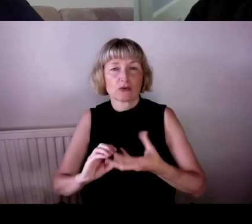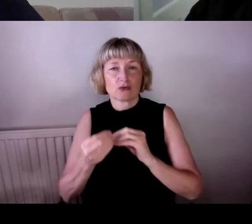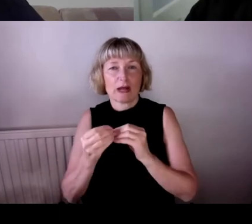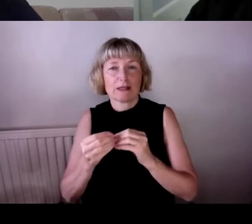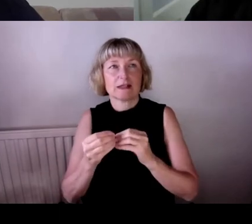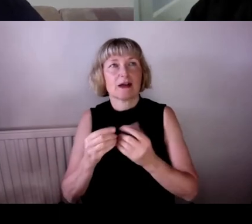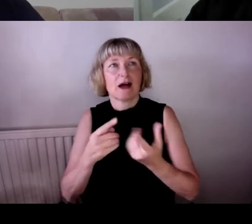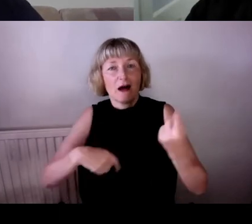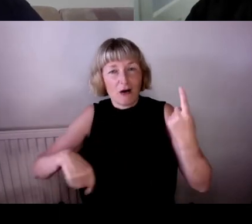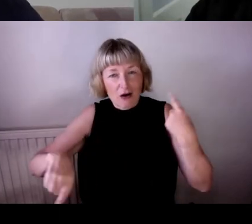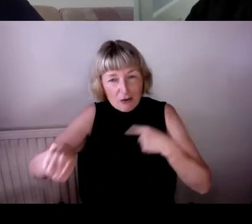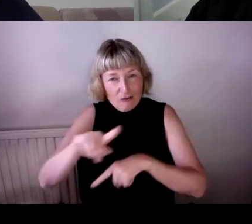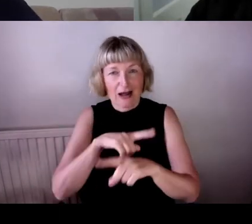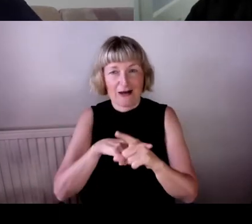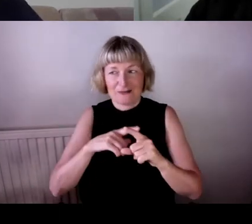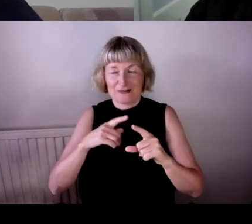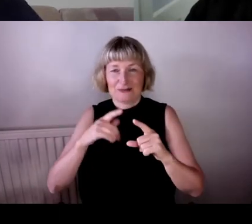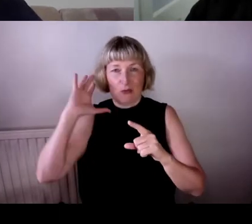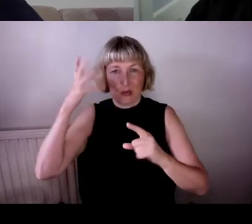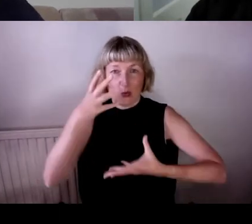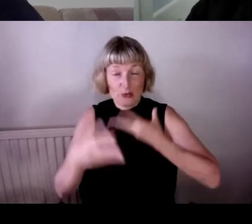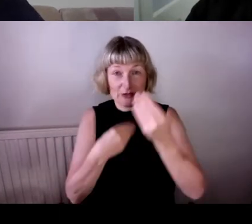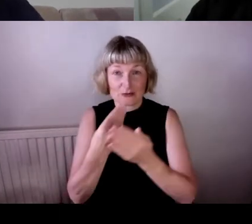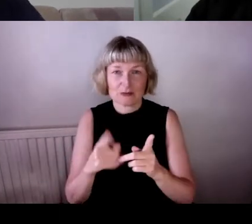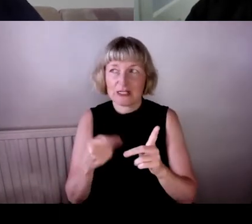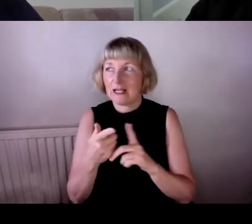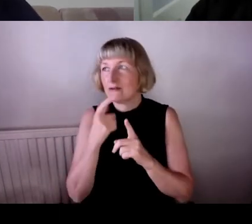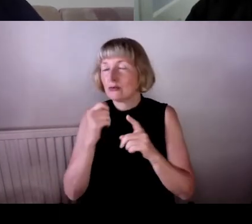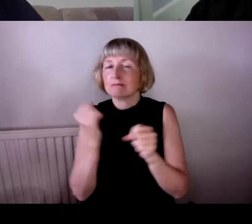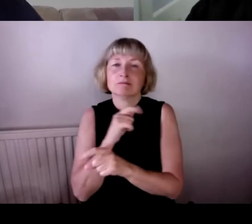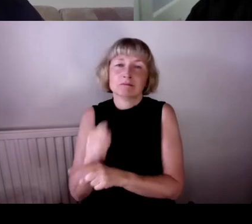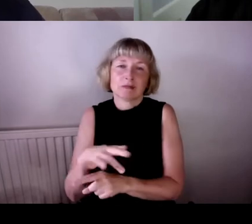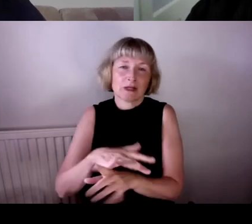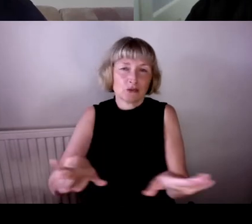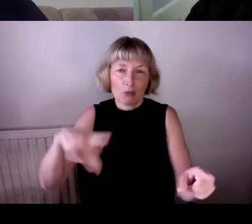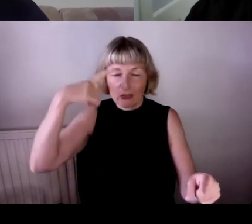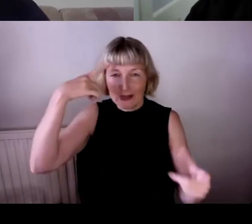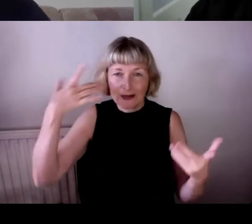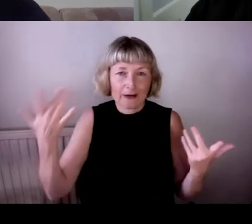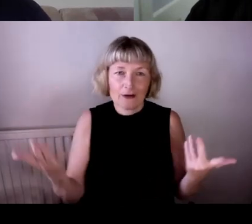that's the difference. And that's if you can free yourself up to do that and not think in terms of,